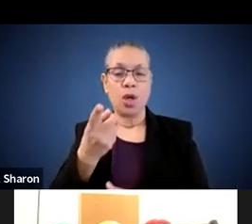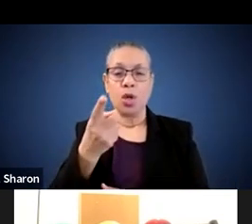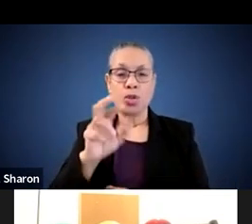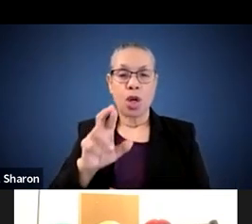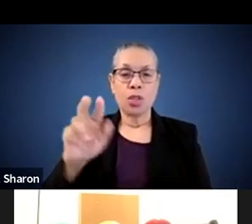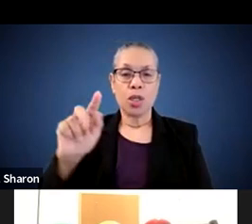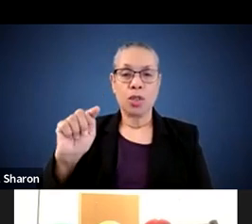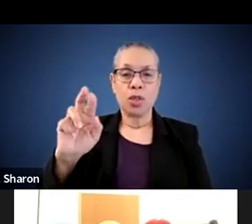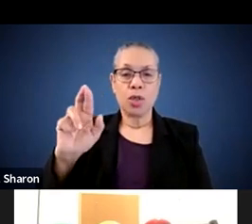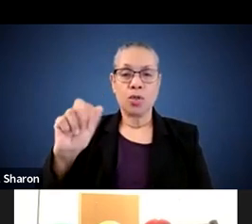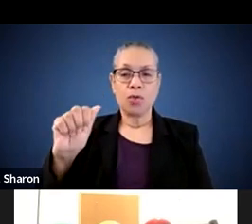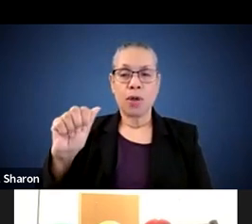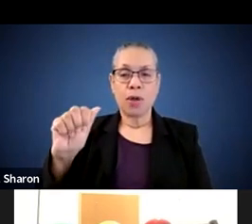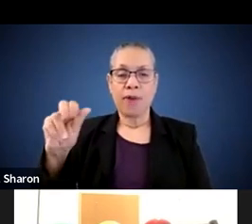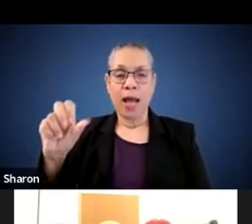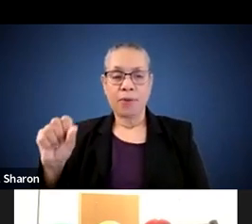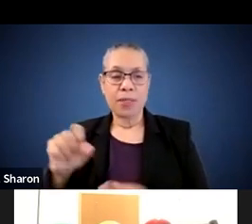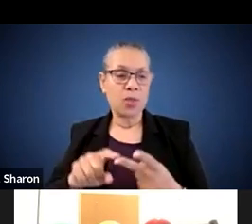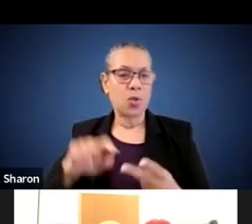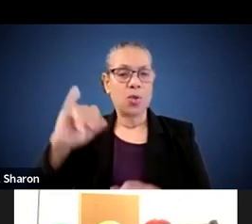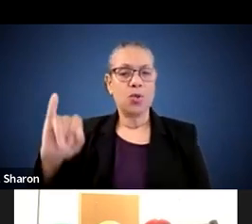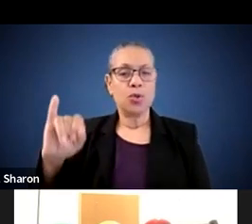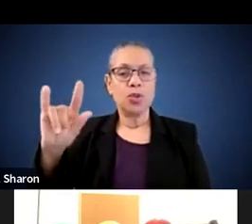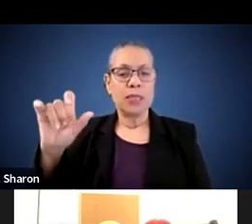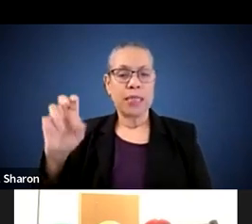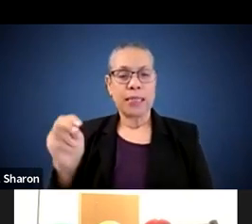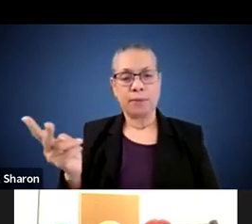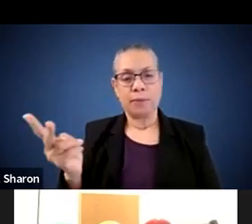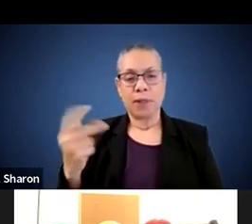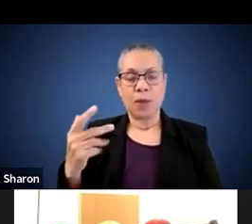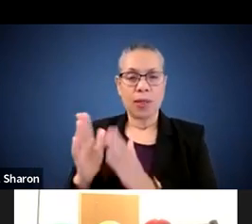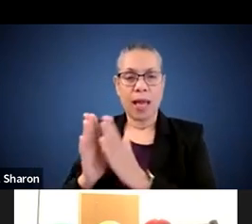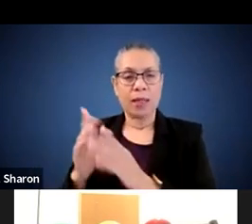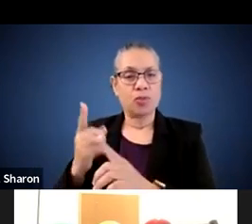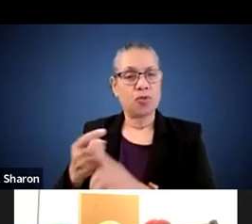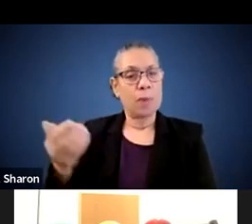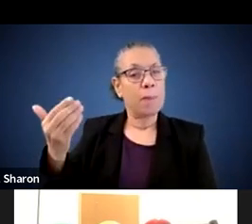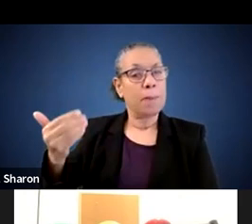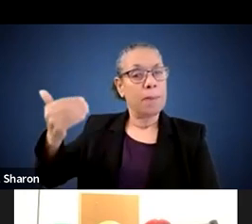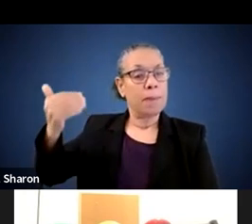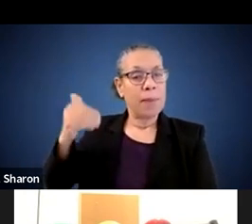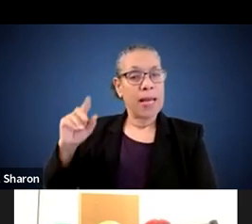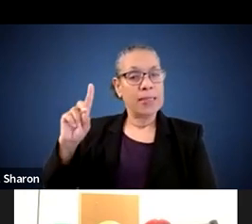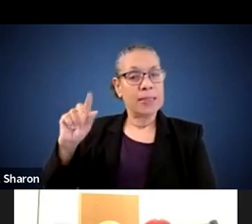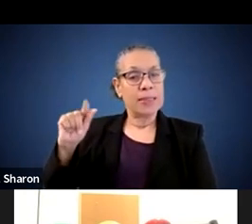and maybe um Alba or Jillian or best position to answer that um from the past data